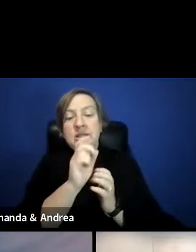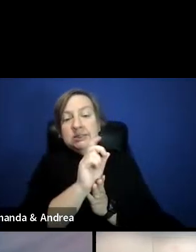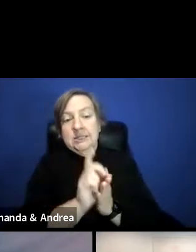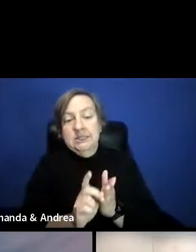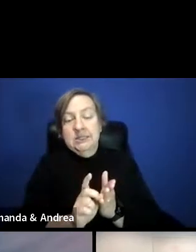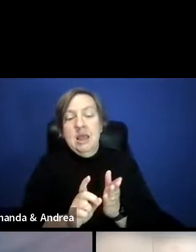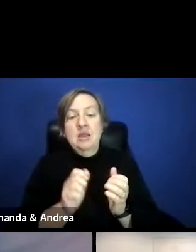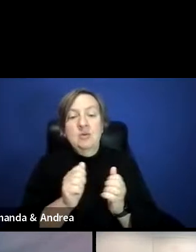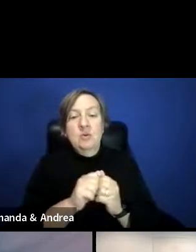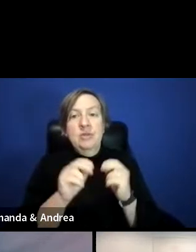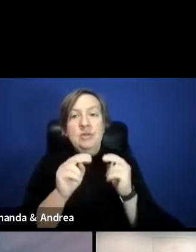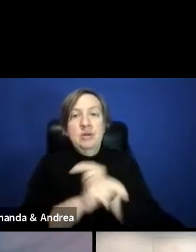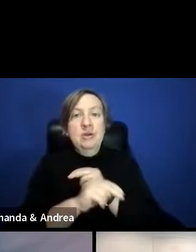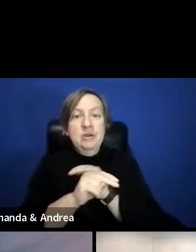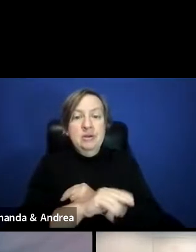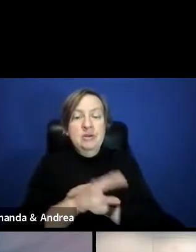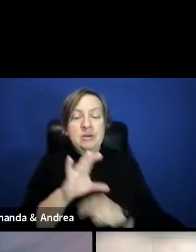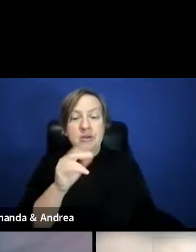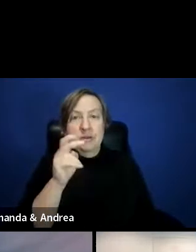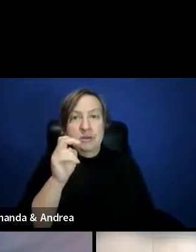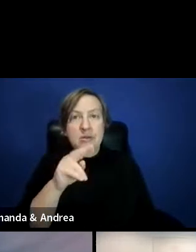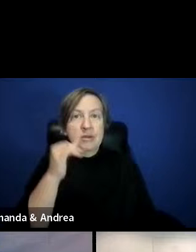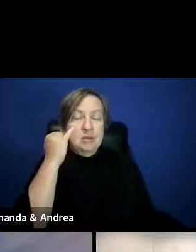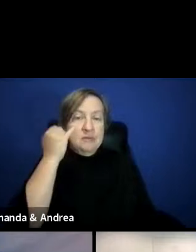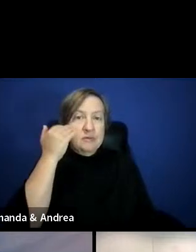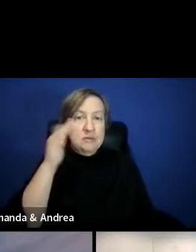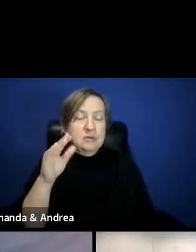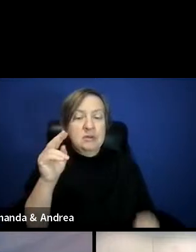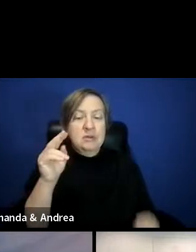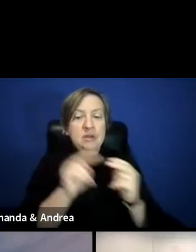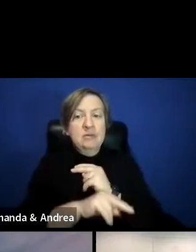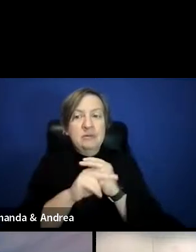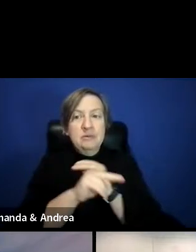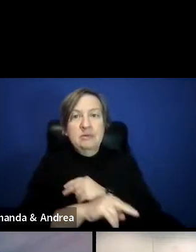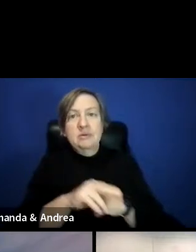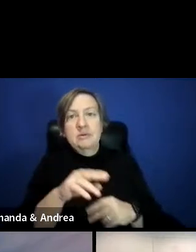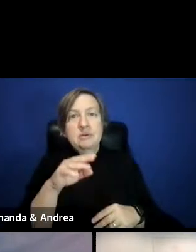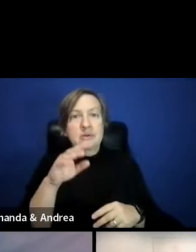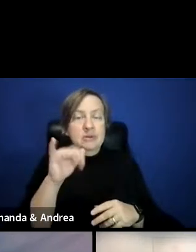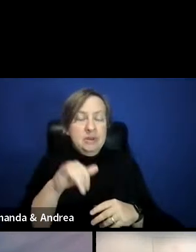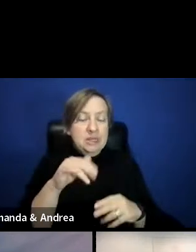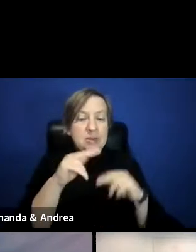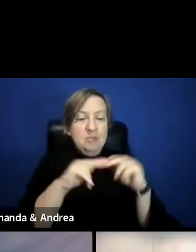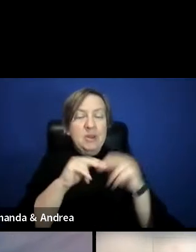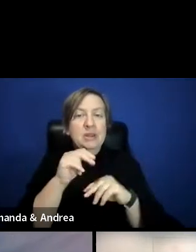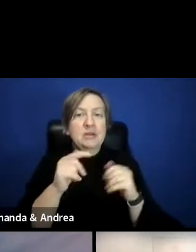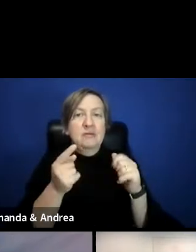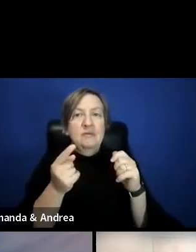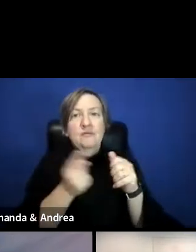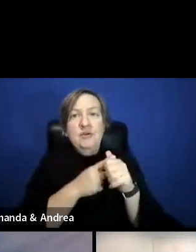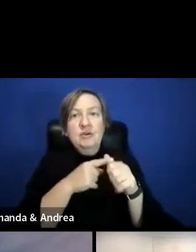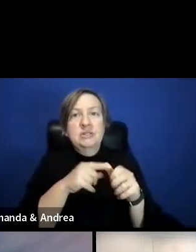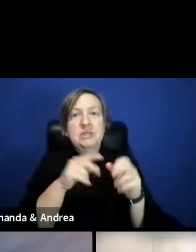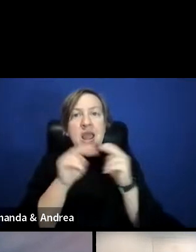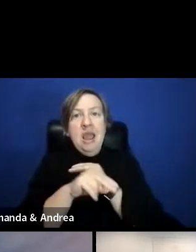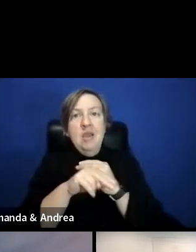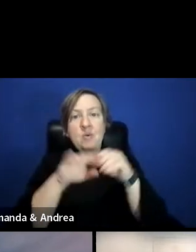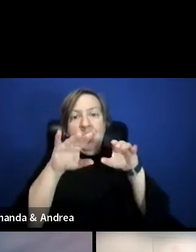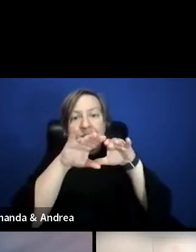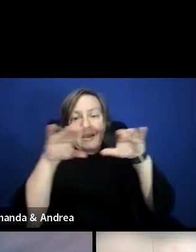our highway cover. So for those that don't know, the I-5 Rose Quarter Improvement Project is building the first highway cover in the state of